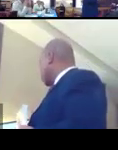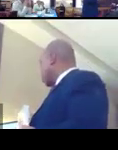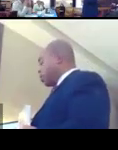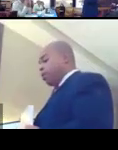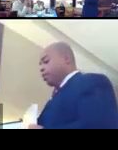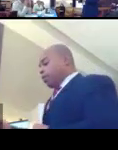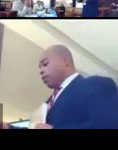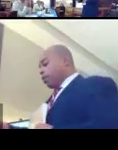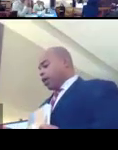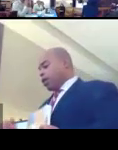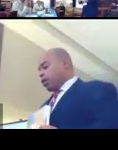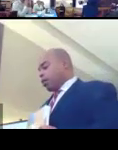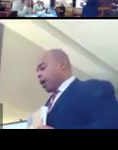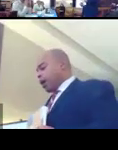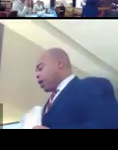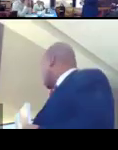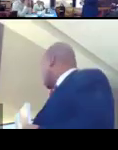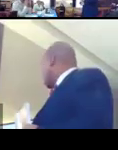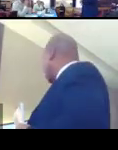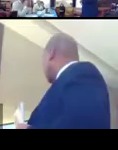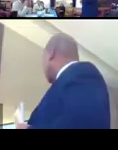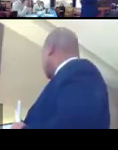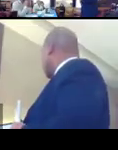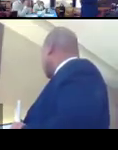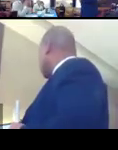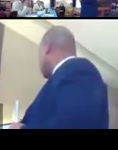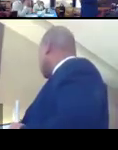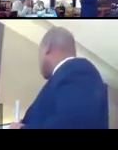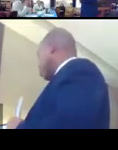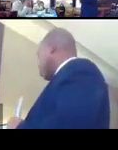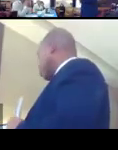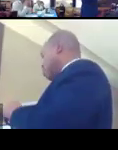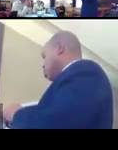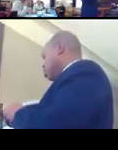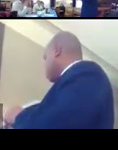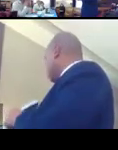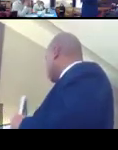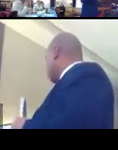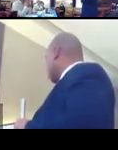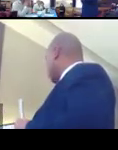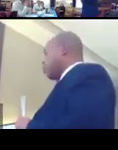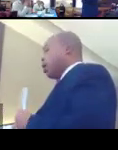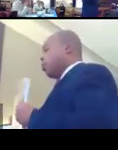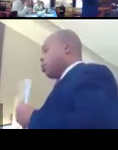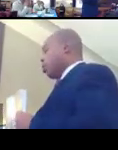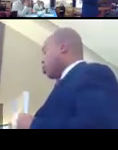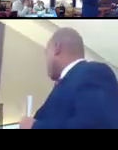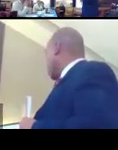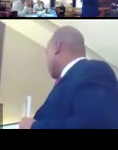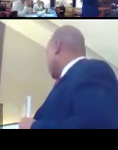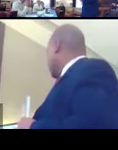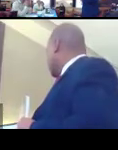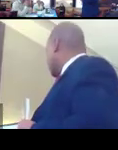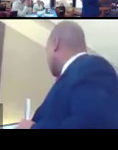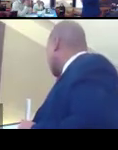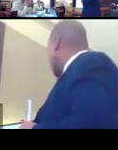appendix. So you found the link in your packet there, but that's a whole nother little bit of a booklet with